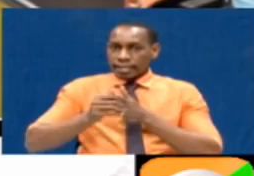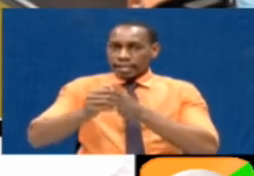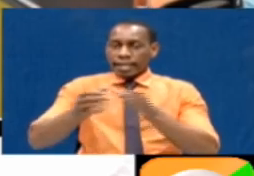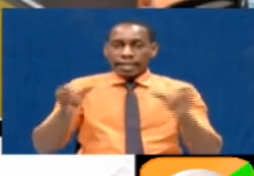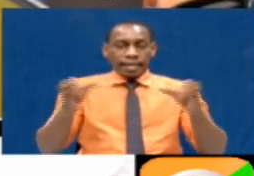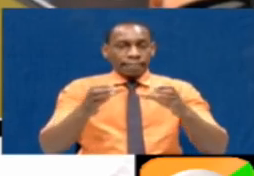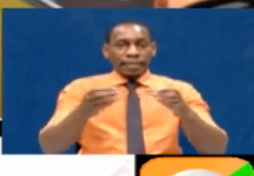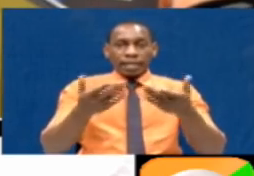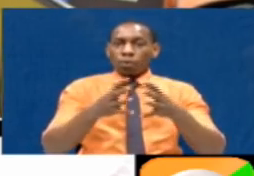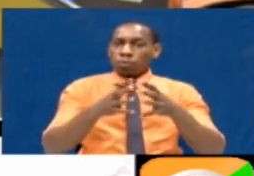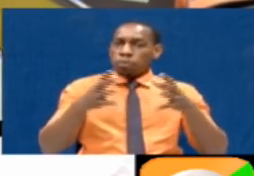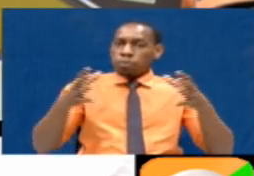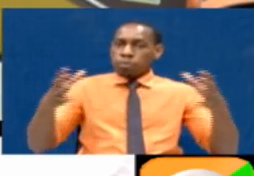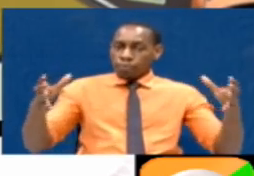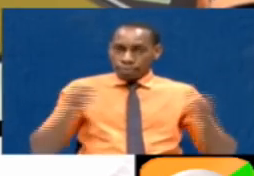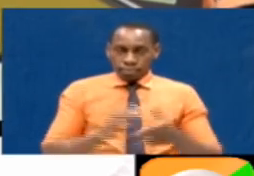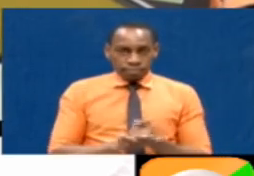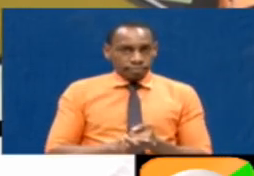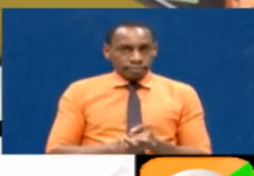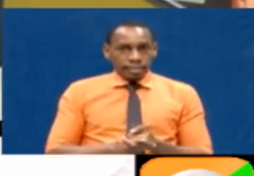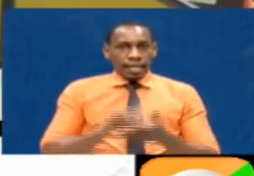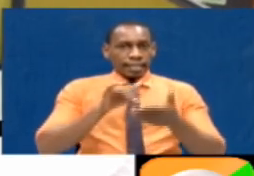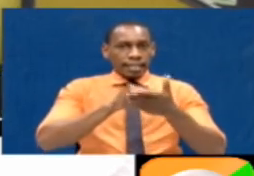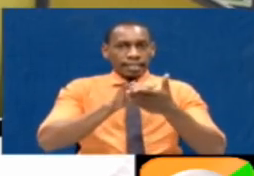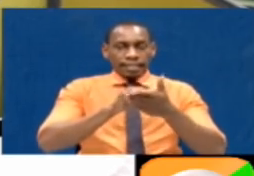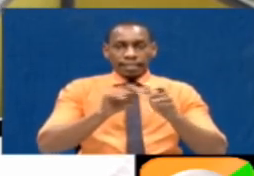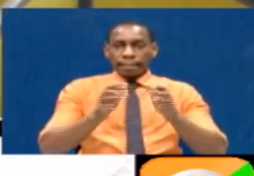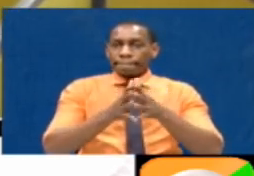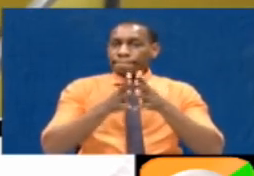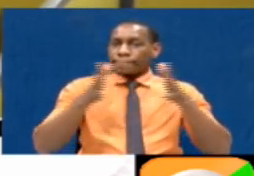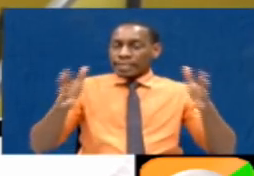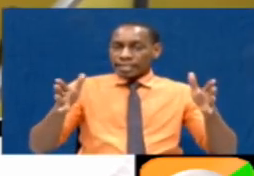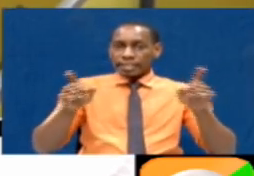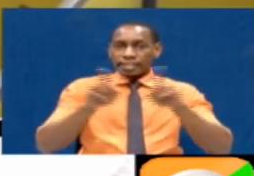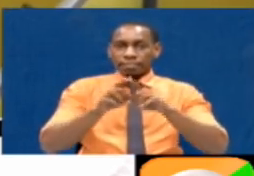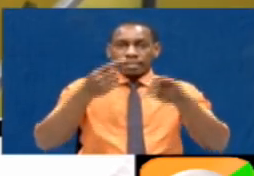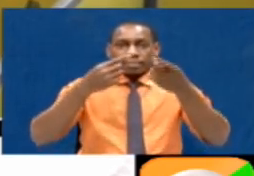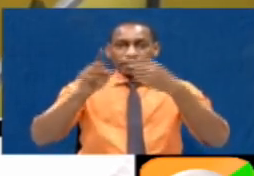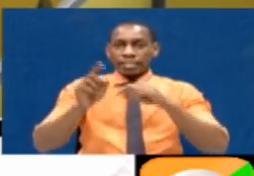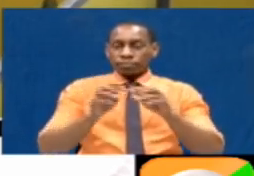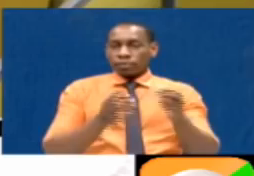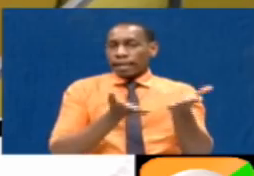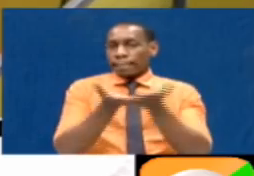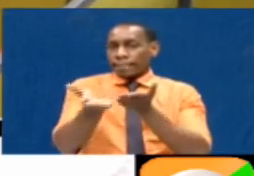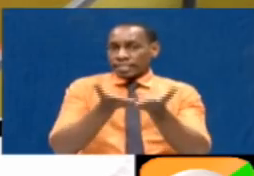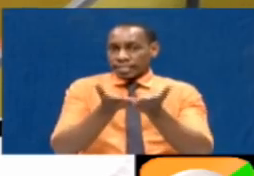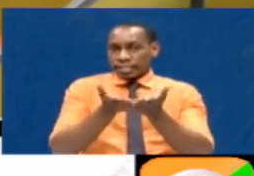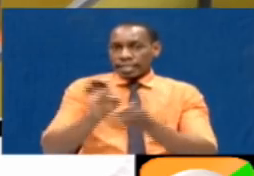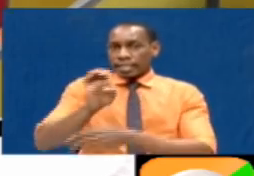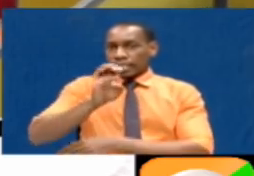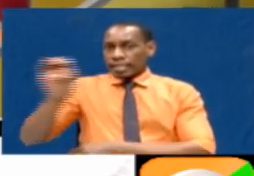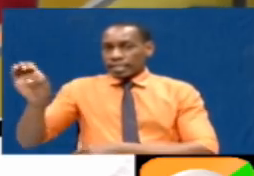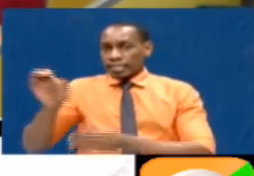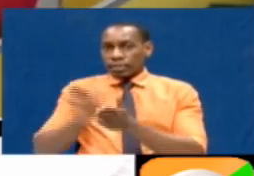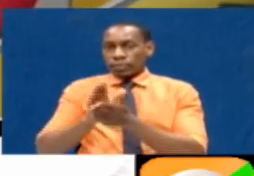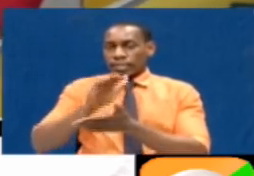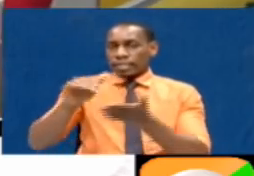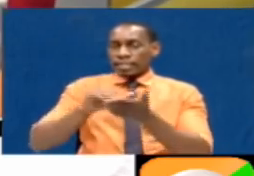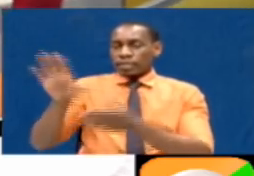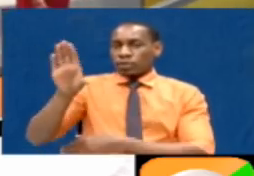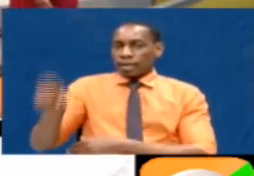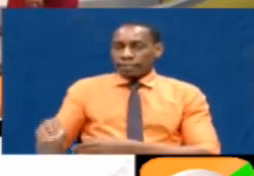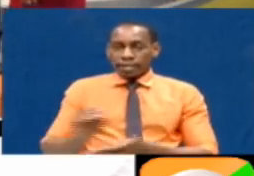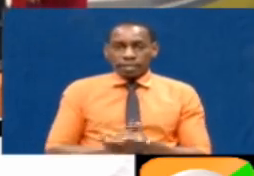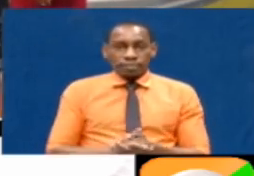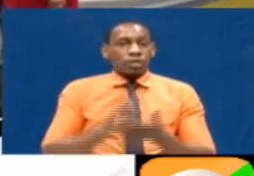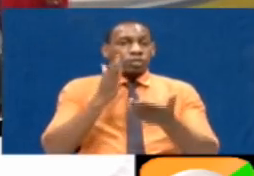to what it is today, which is the biggest and the most successful business in Eastern Africa. And